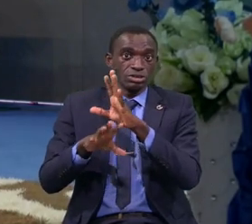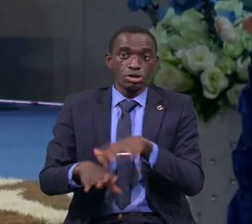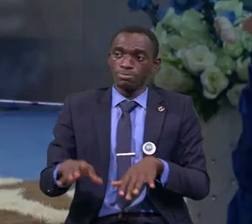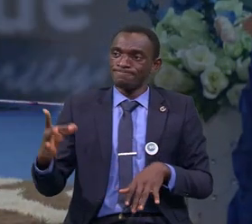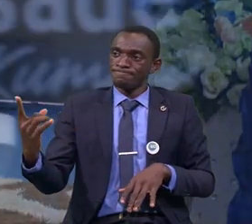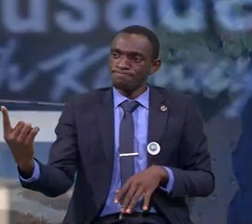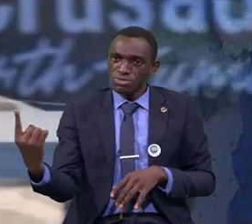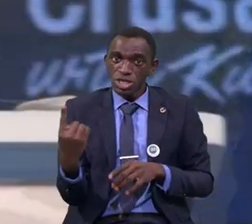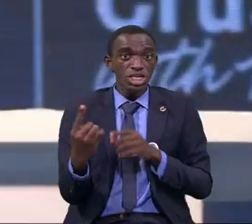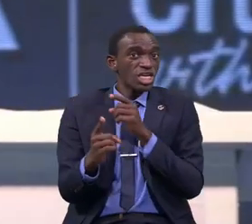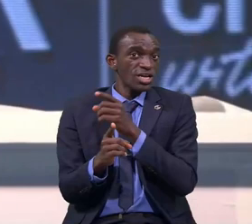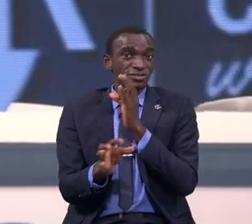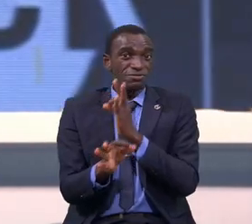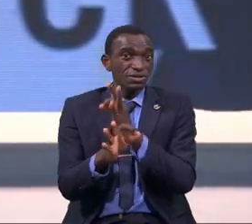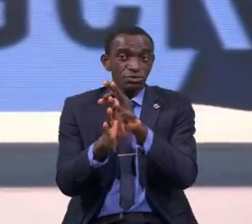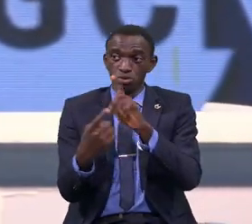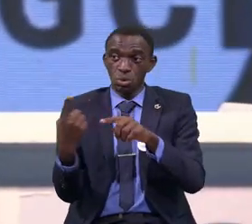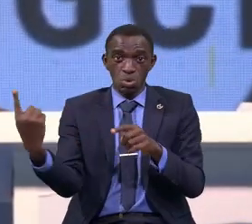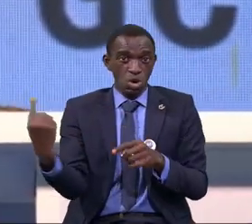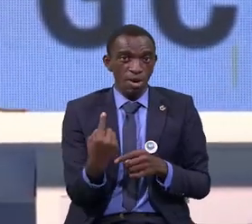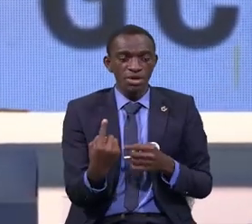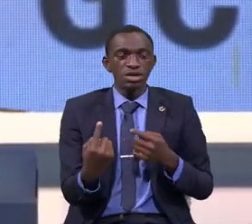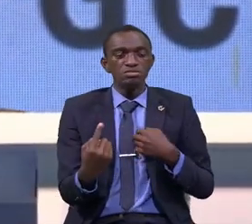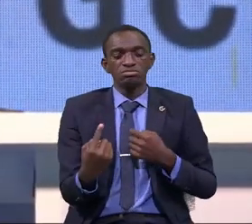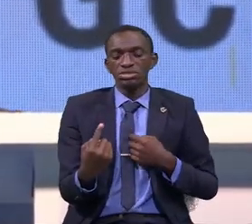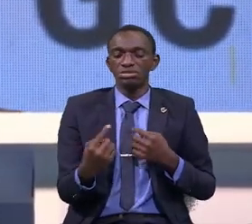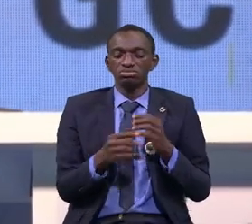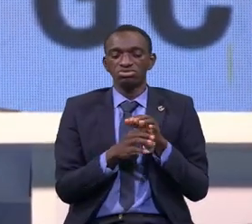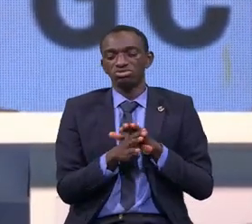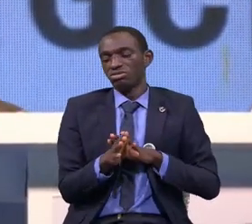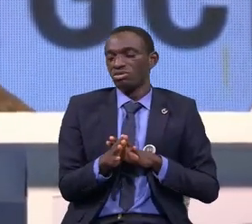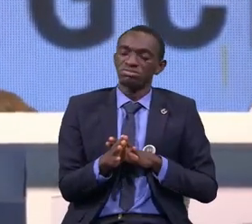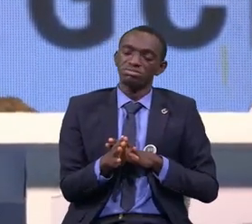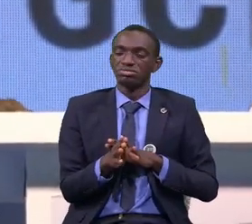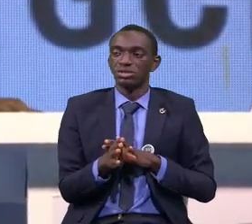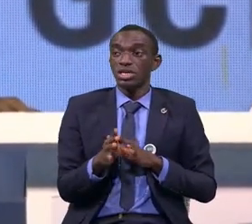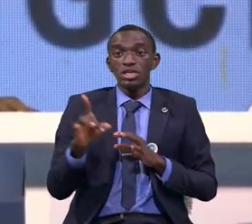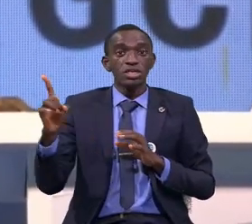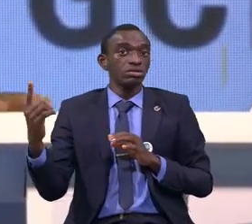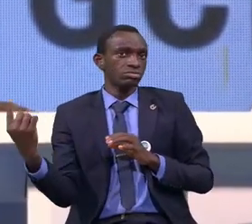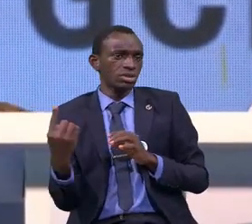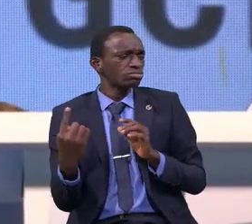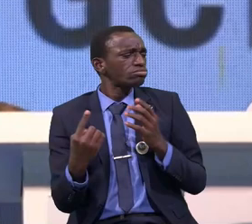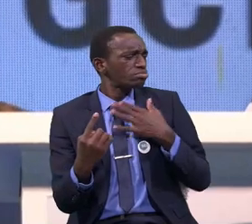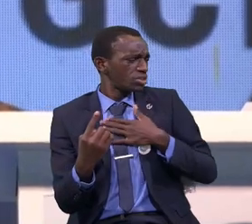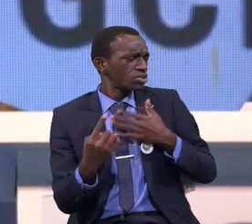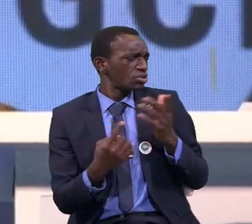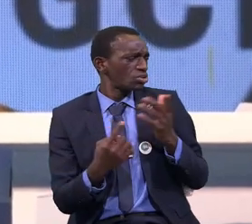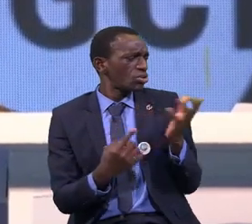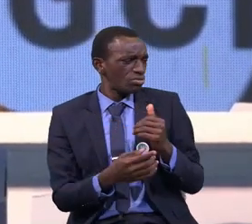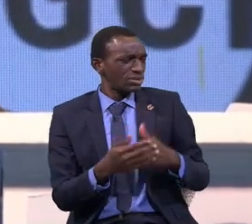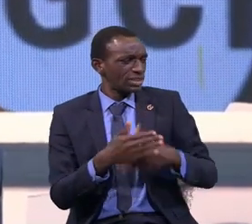to you. And you're still there dragging your feet. Okay, come next time. I'll come later. Where is your salvation?